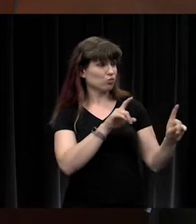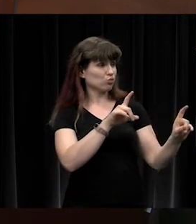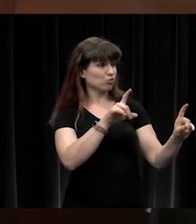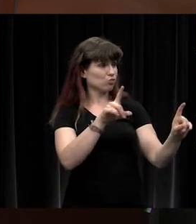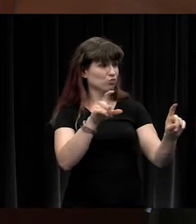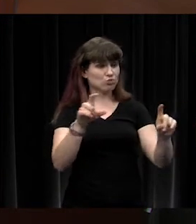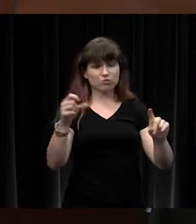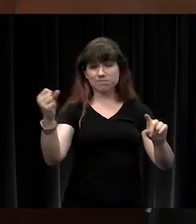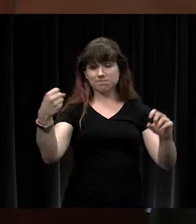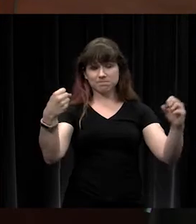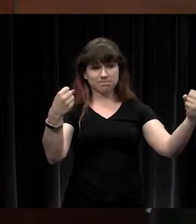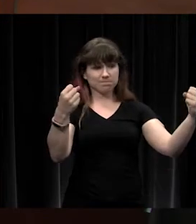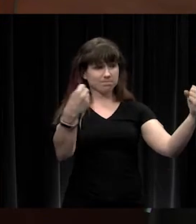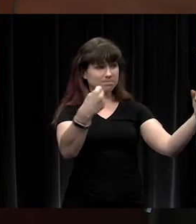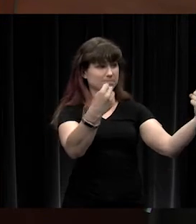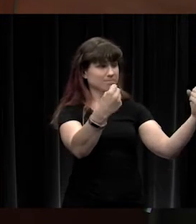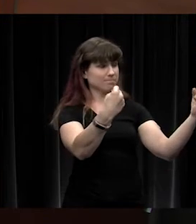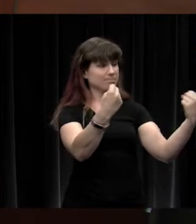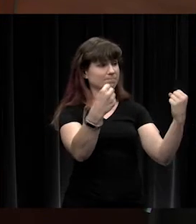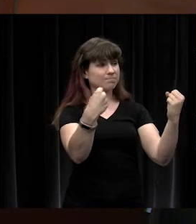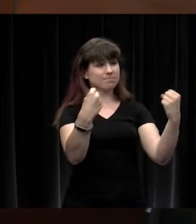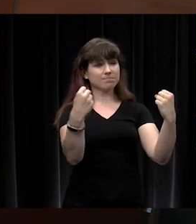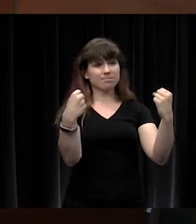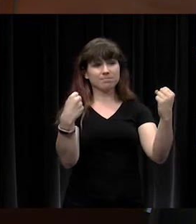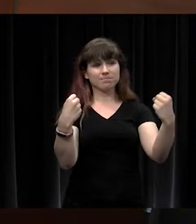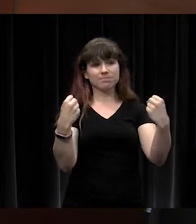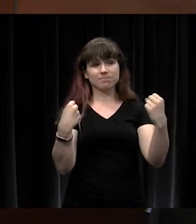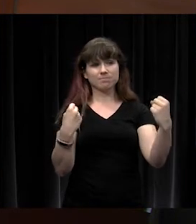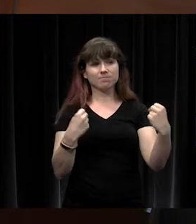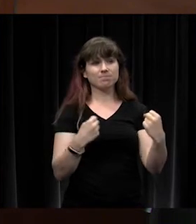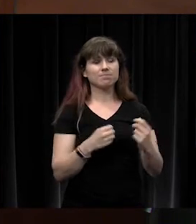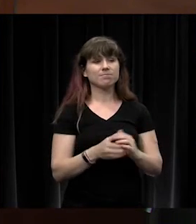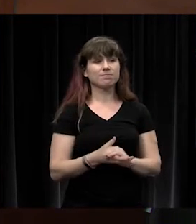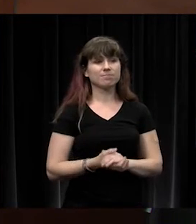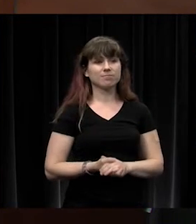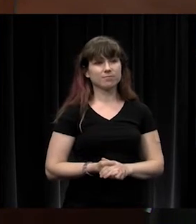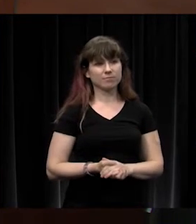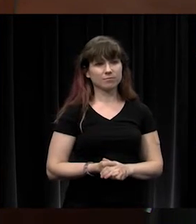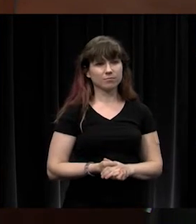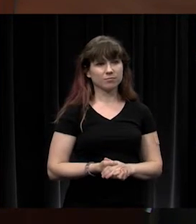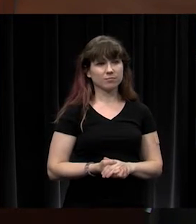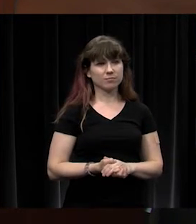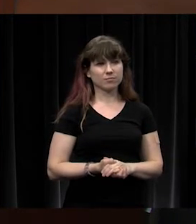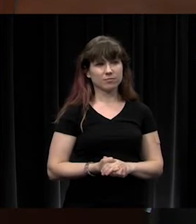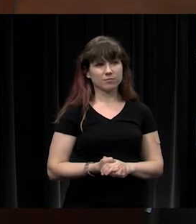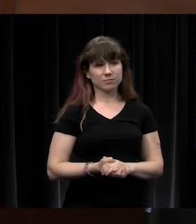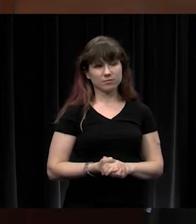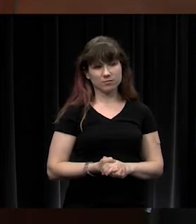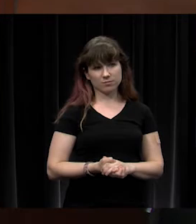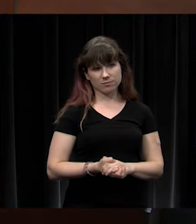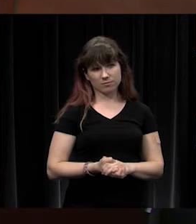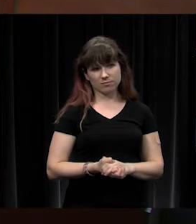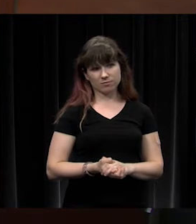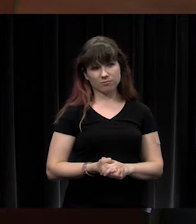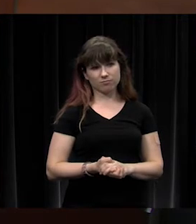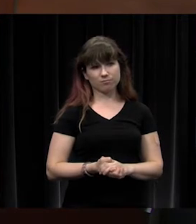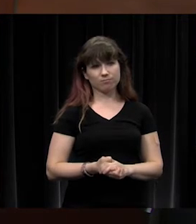Mrs. Filter? Yes. Mr. Poland? Yes. Mr. Whitcliffe? Yes. Mr. Scheer? Yes. Mr. Beveridge? Yes. Very